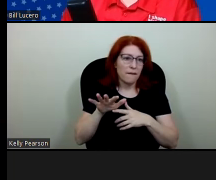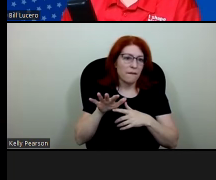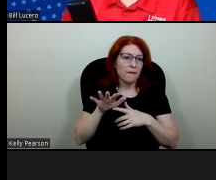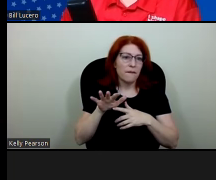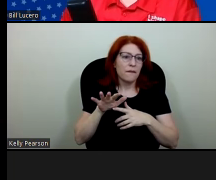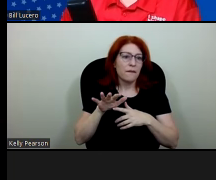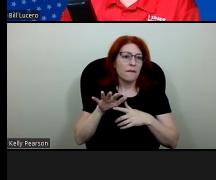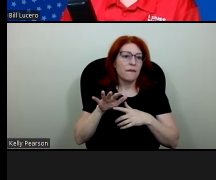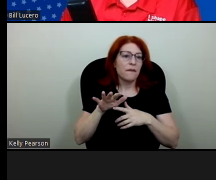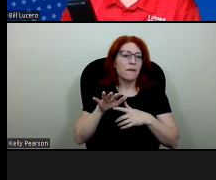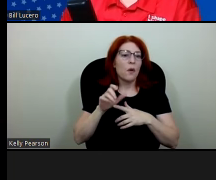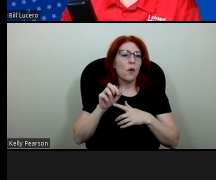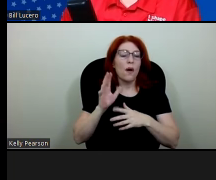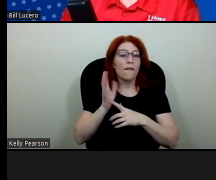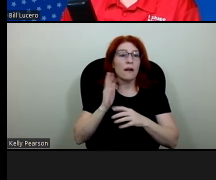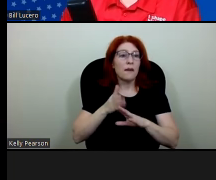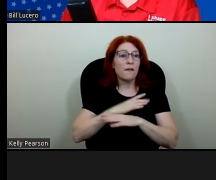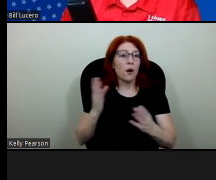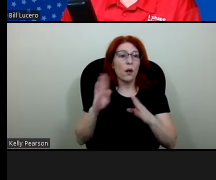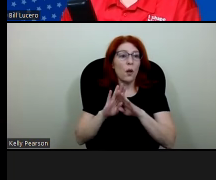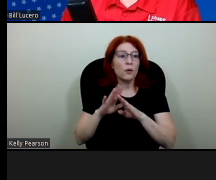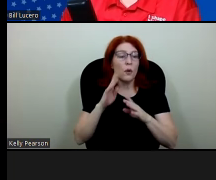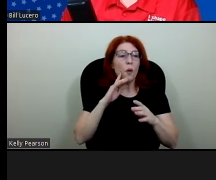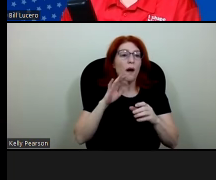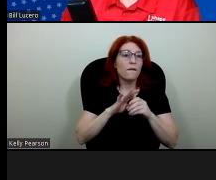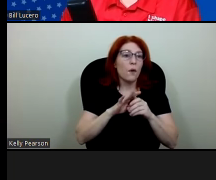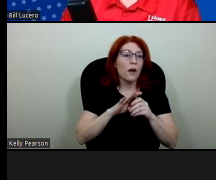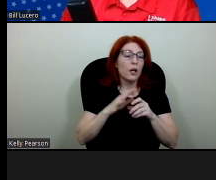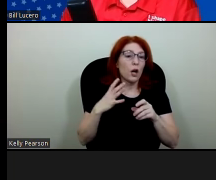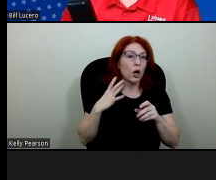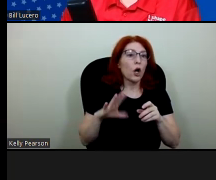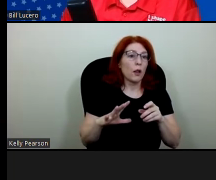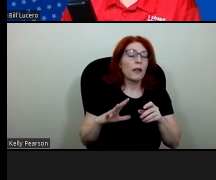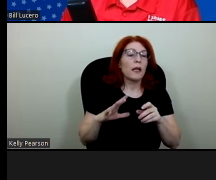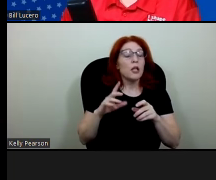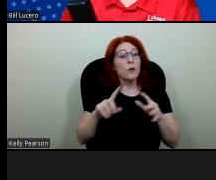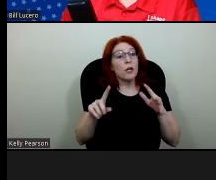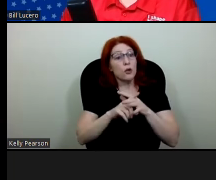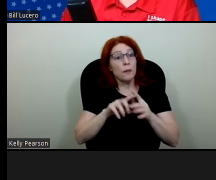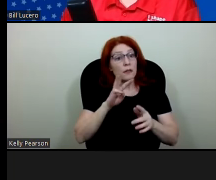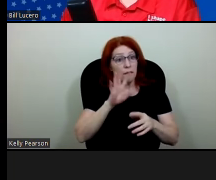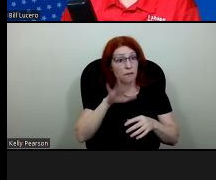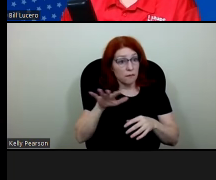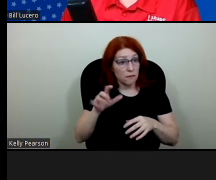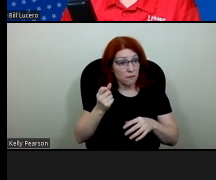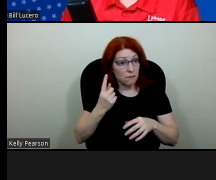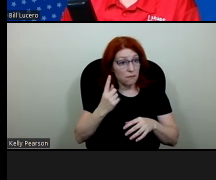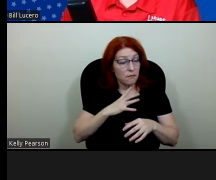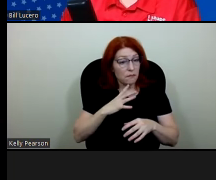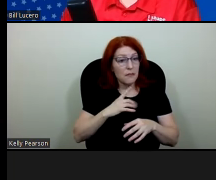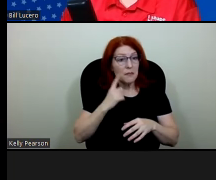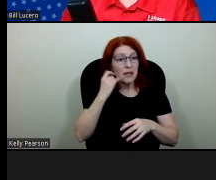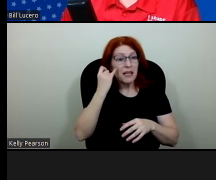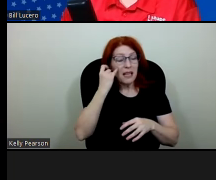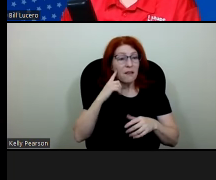before it's closed. You want to vote early and often. Yes, you have the right to show up at 6:55, but in case you